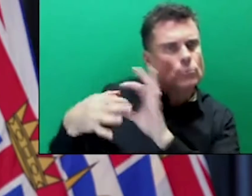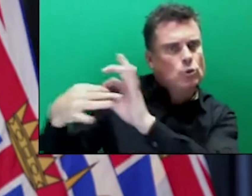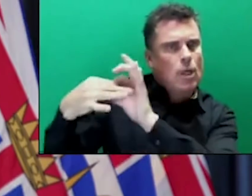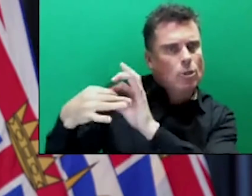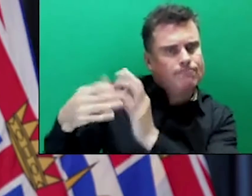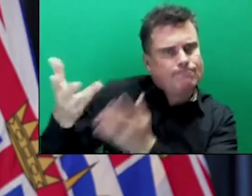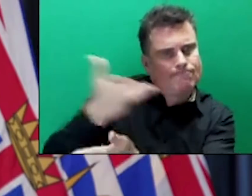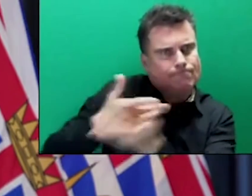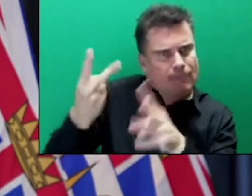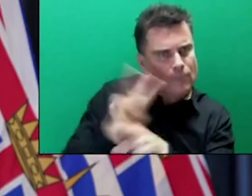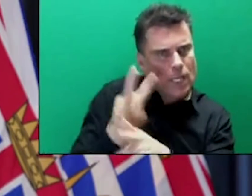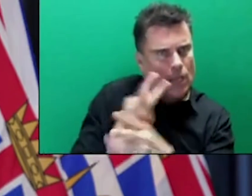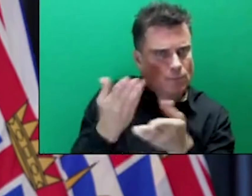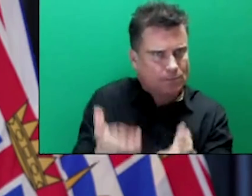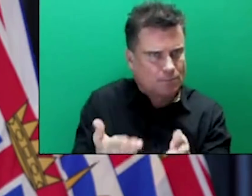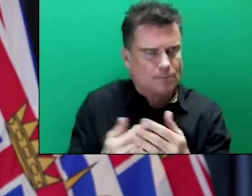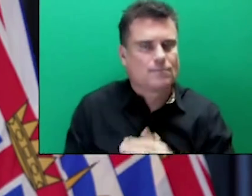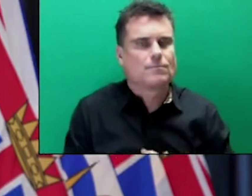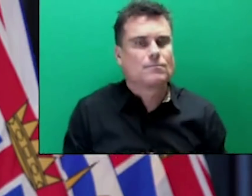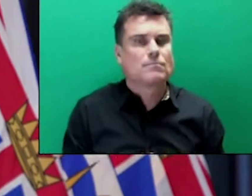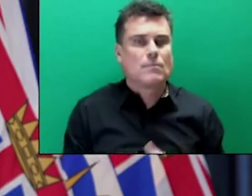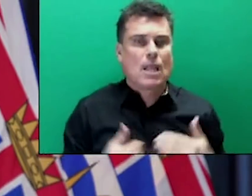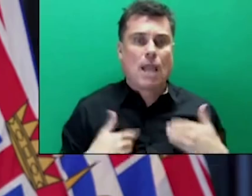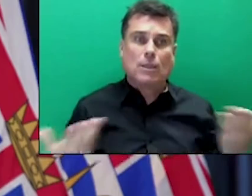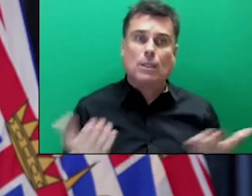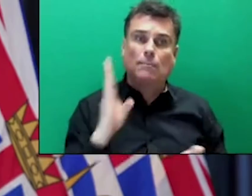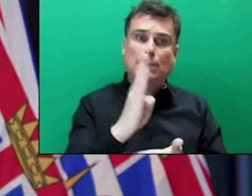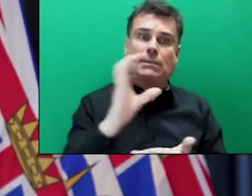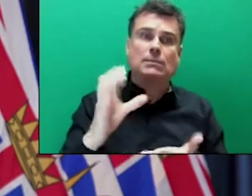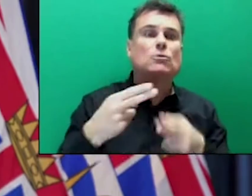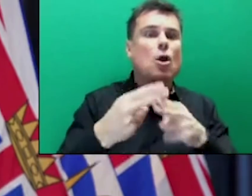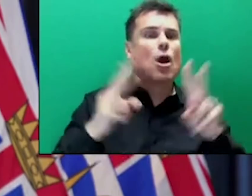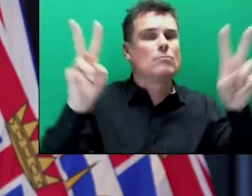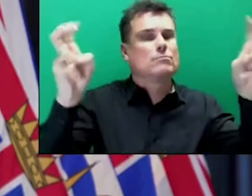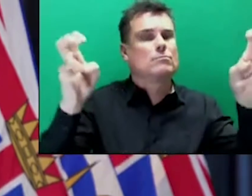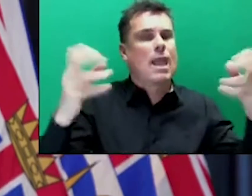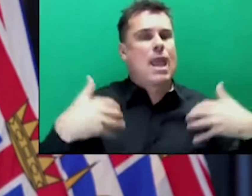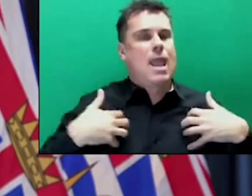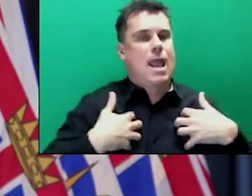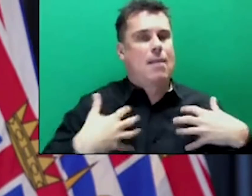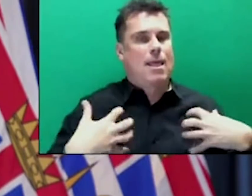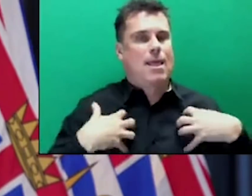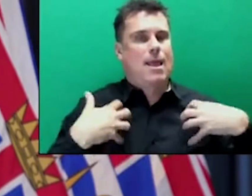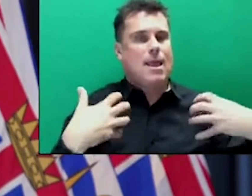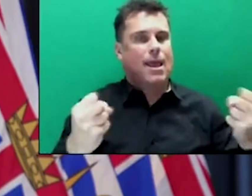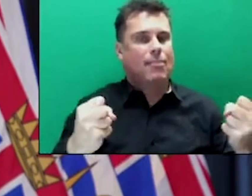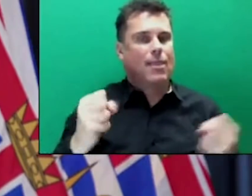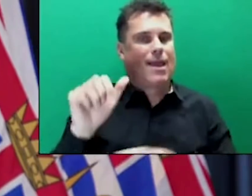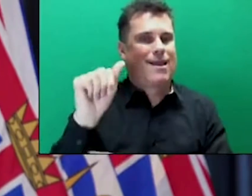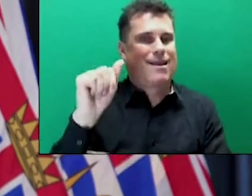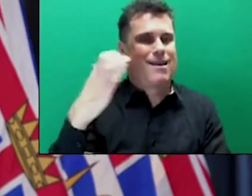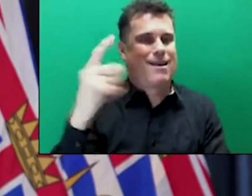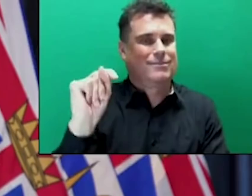controls under the Animal Health Act here in BC for who and what can come or leave on the farm.